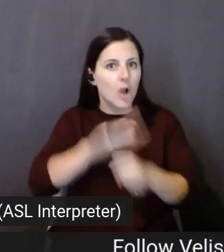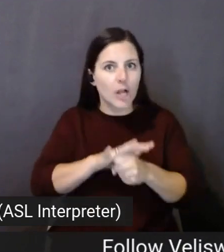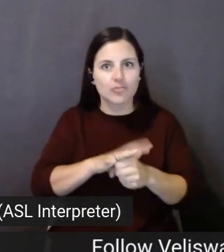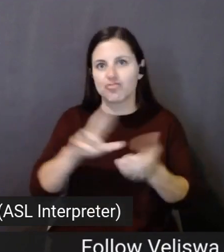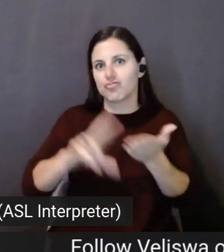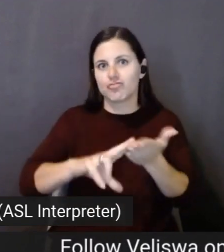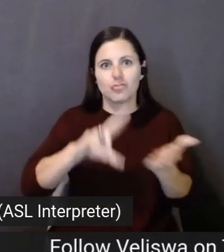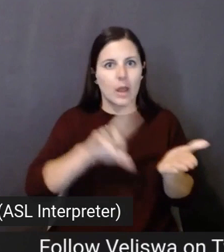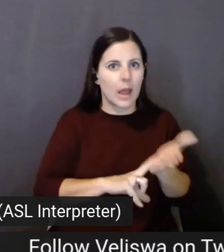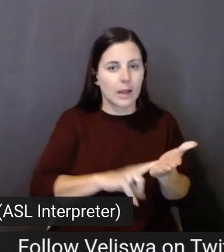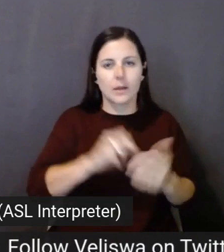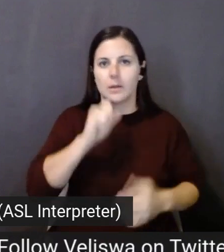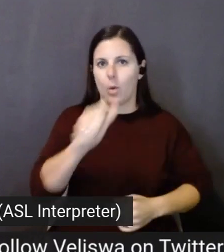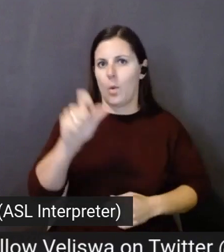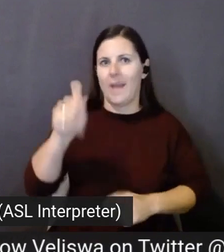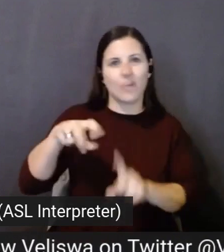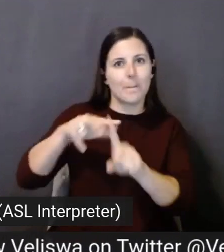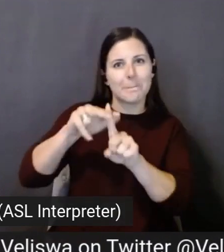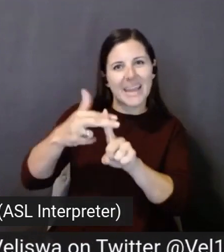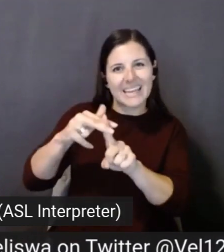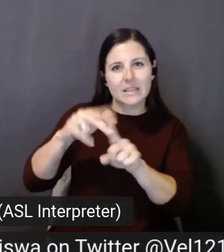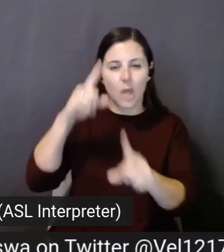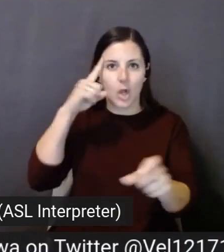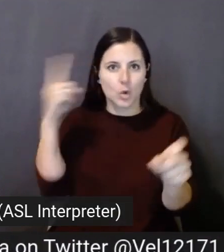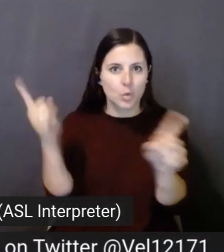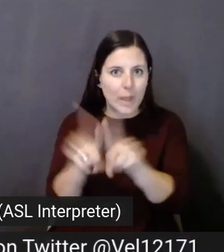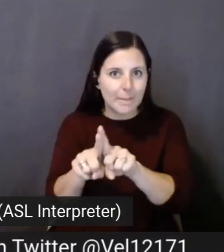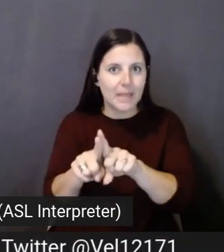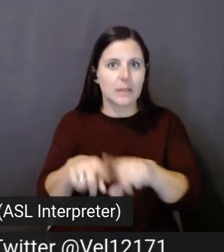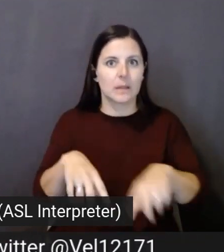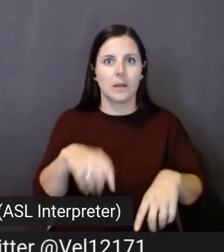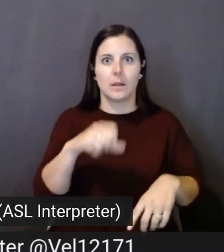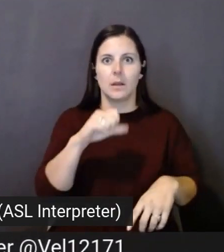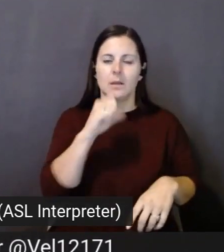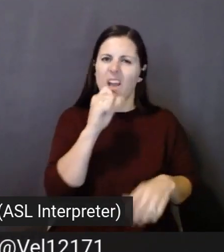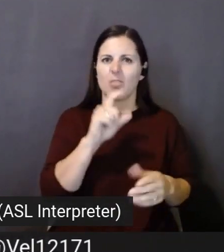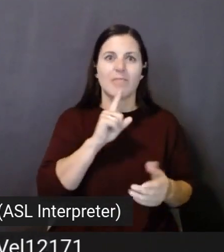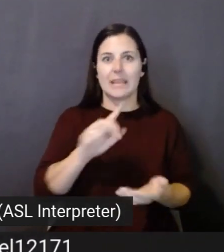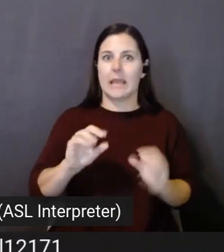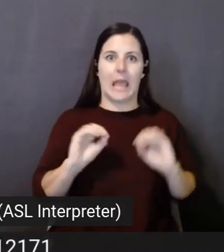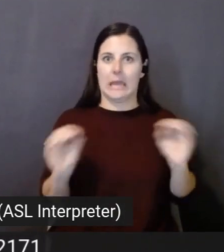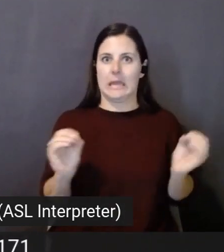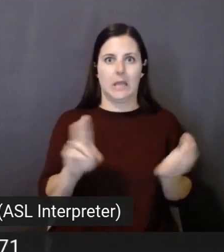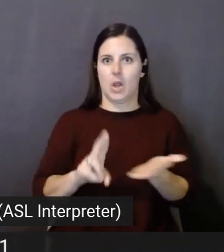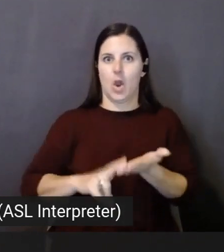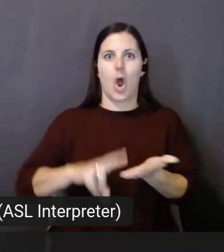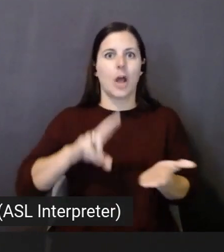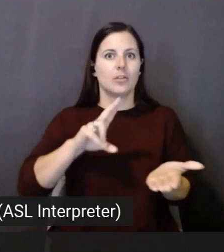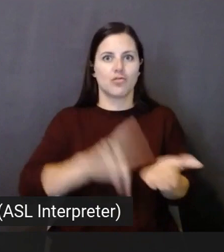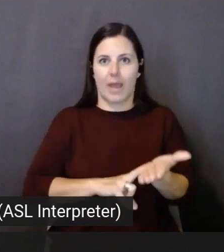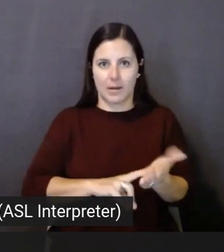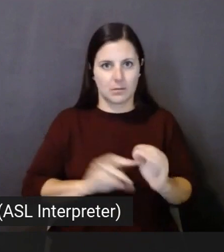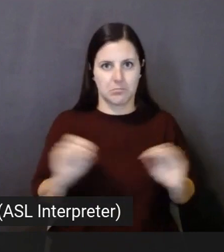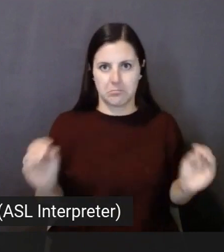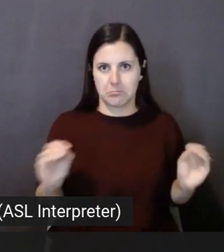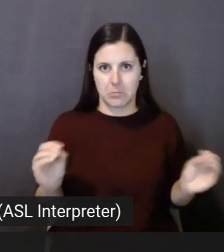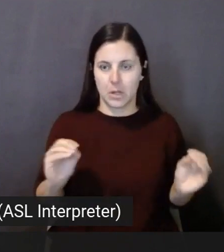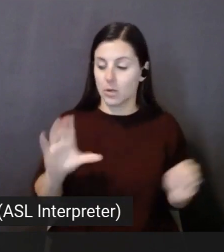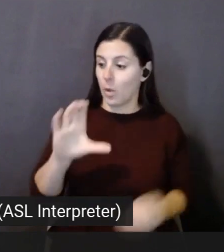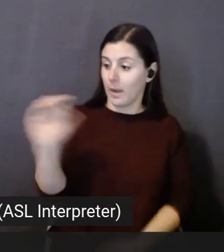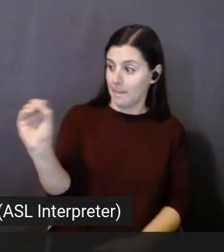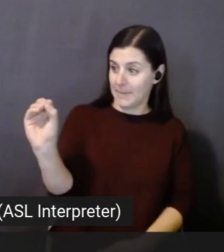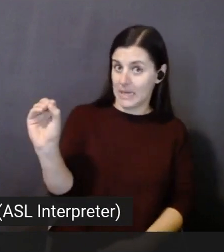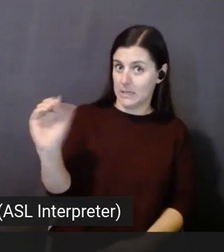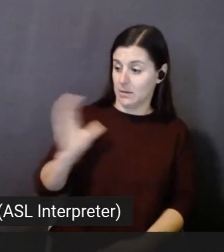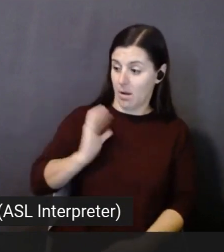agreements, there are no kind of like binding contracts in any way. So companies and our customers only pay for the services